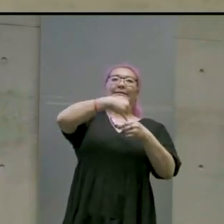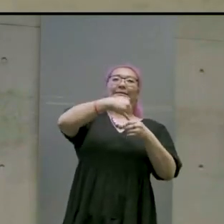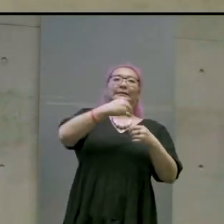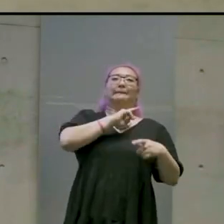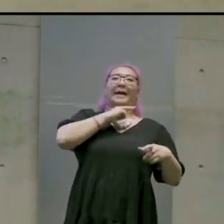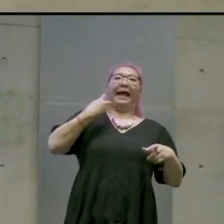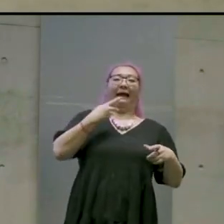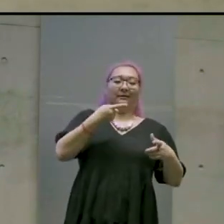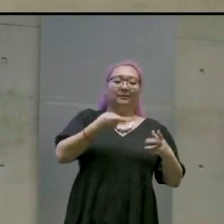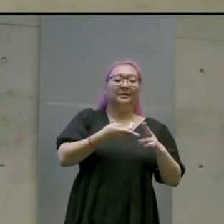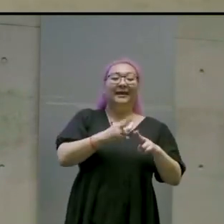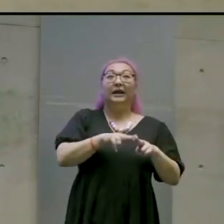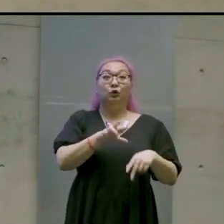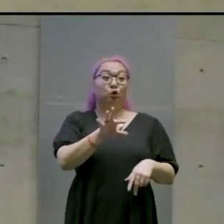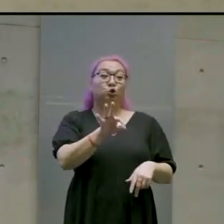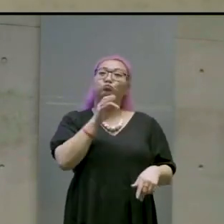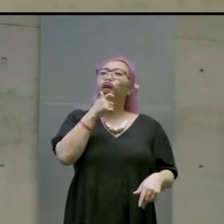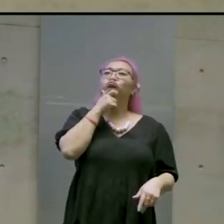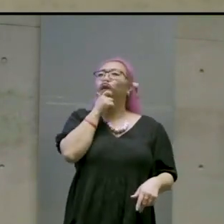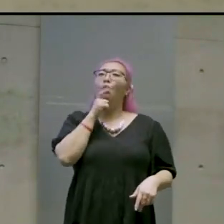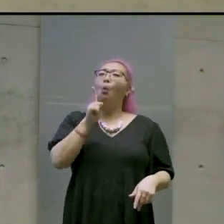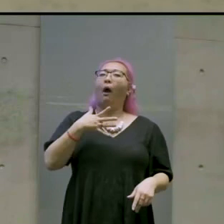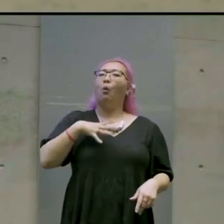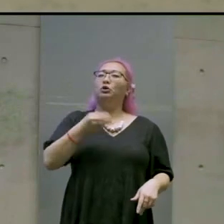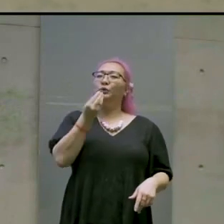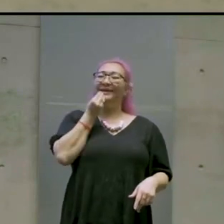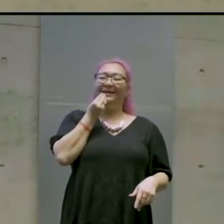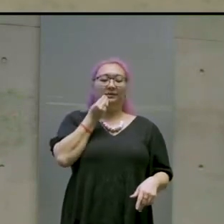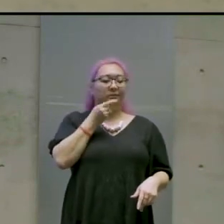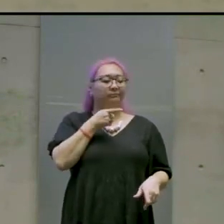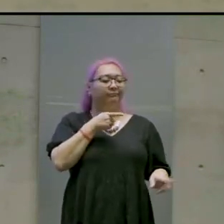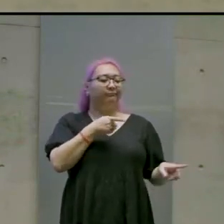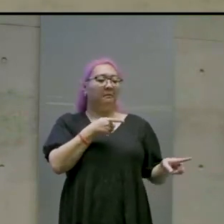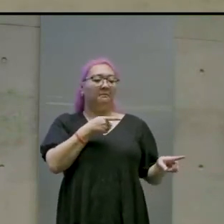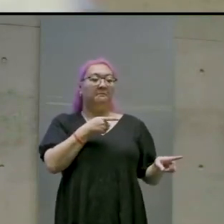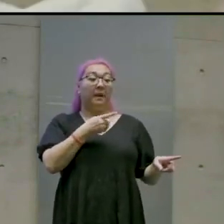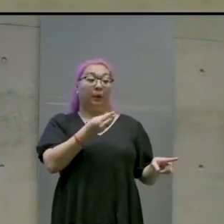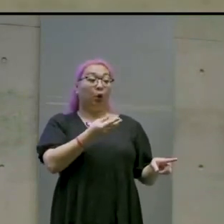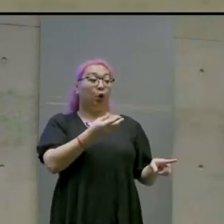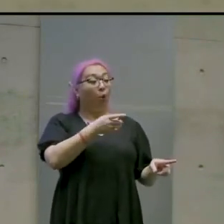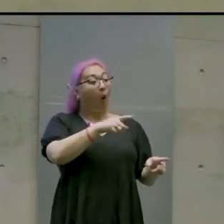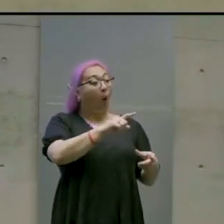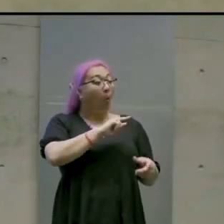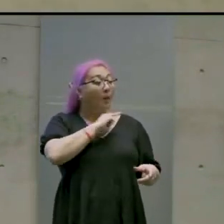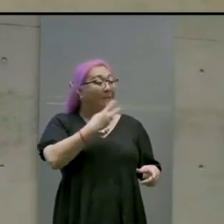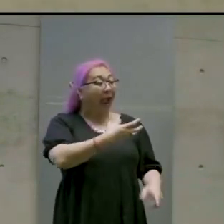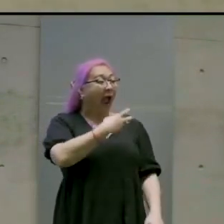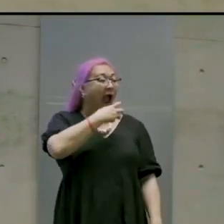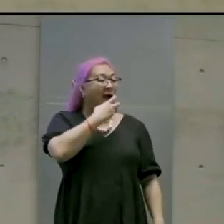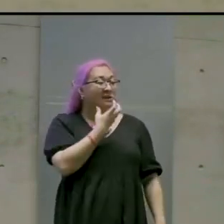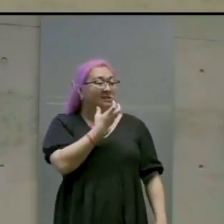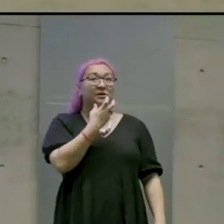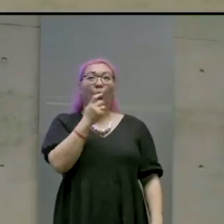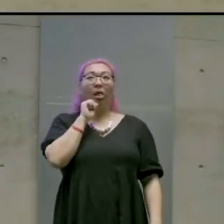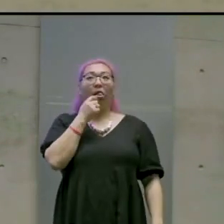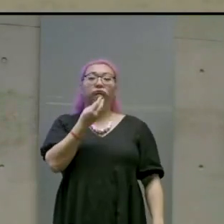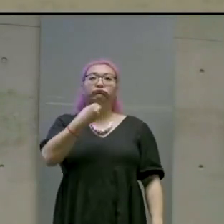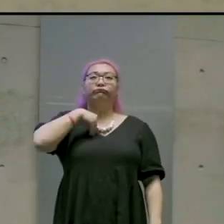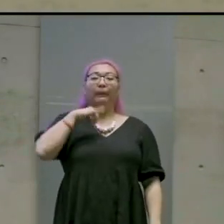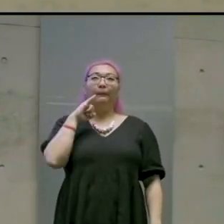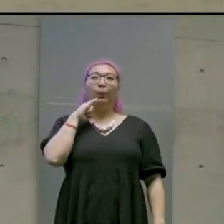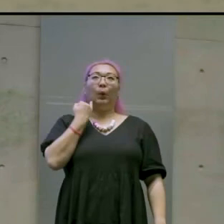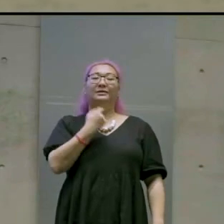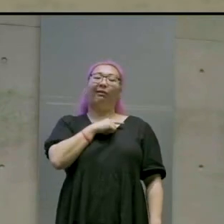eating, and you may not know that eating the pear is going to poison you horribly. Let's say if you're